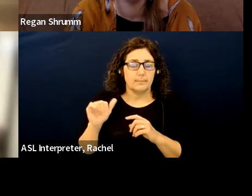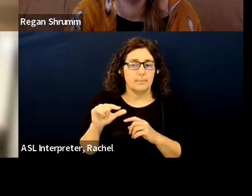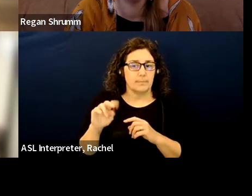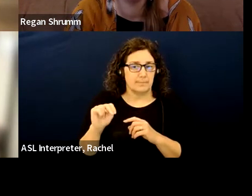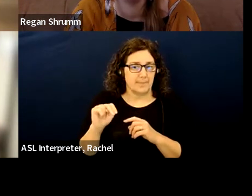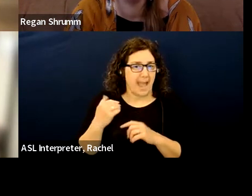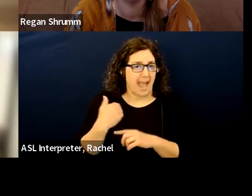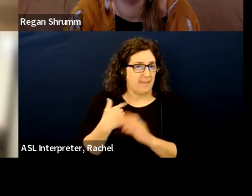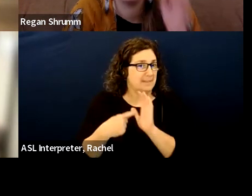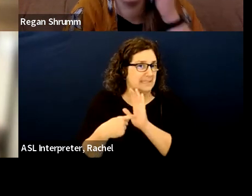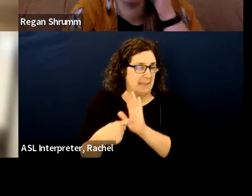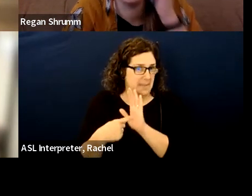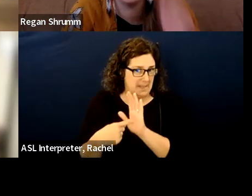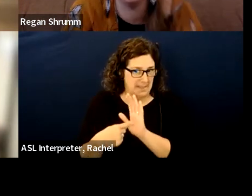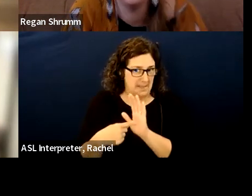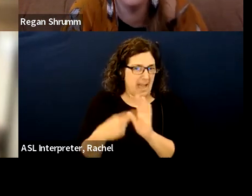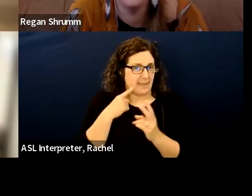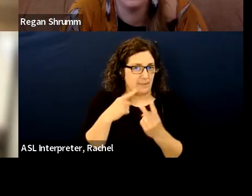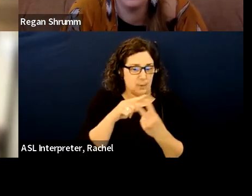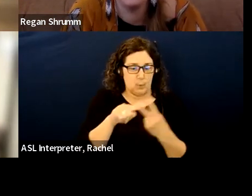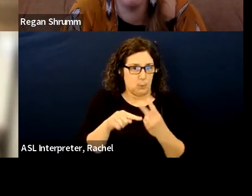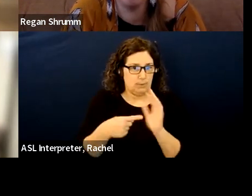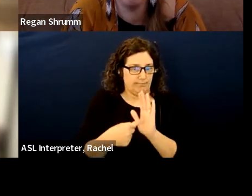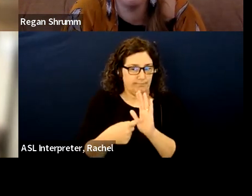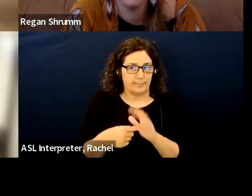I have an example. I think I have two.